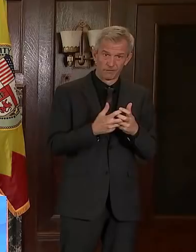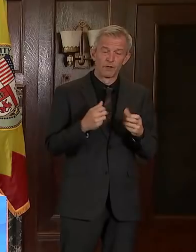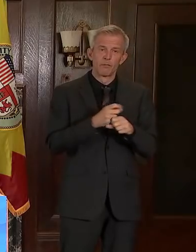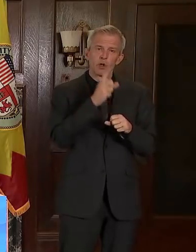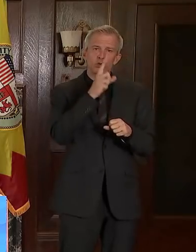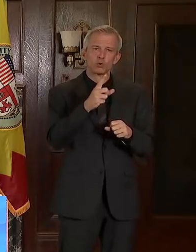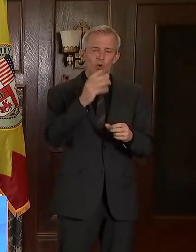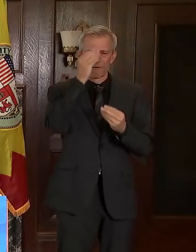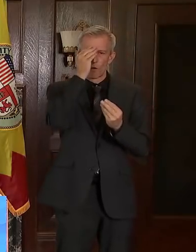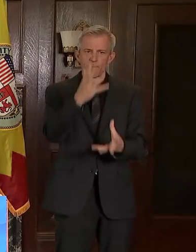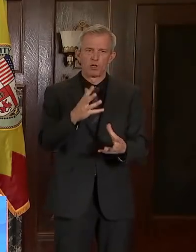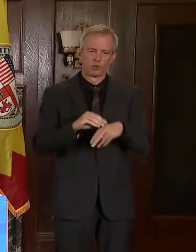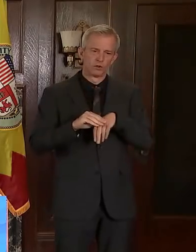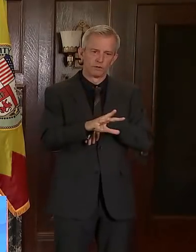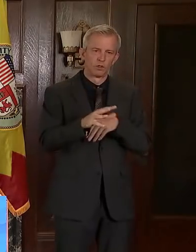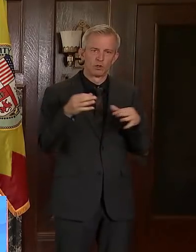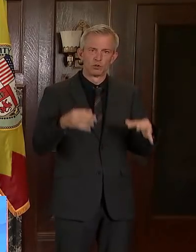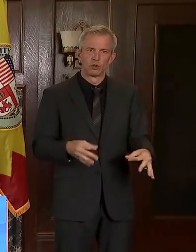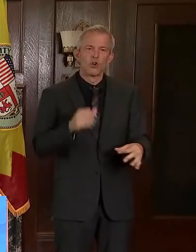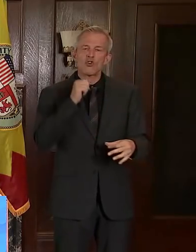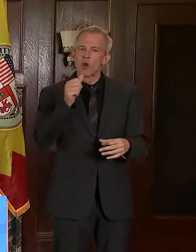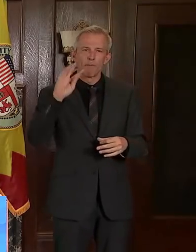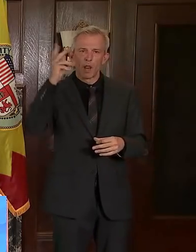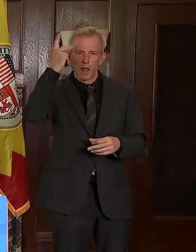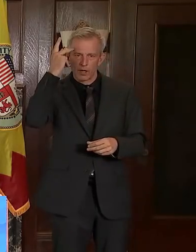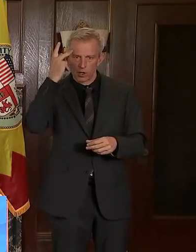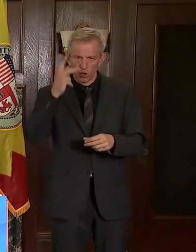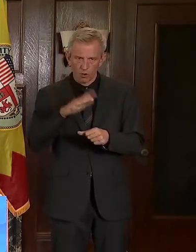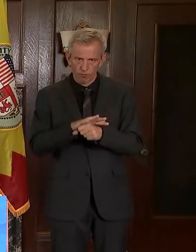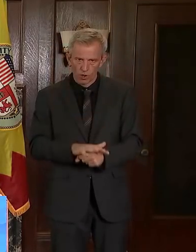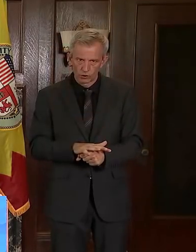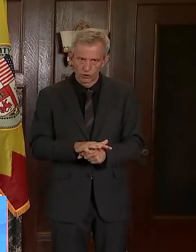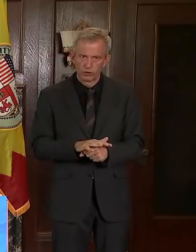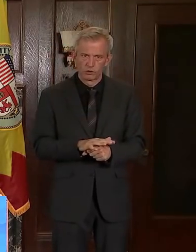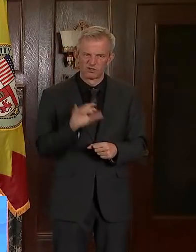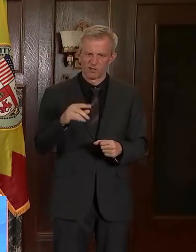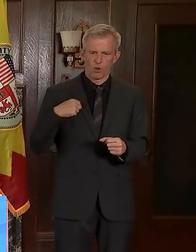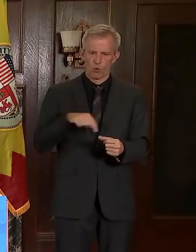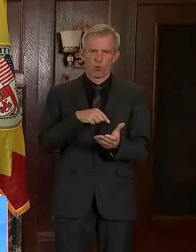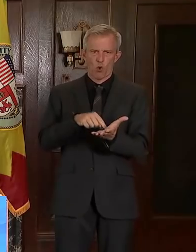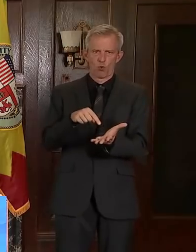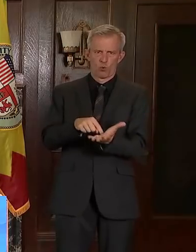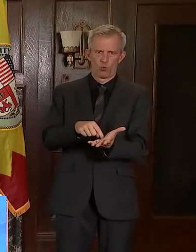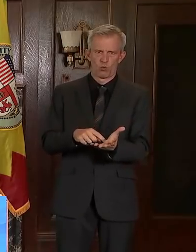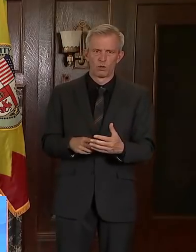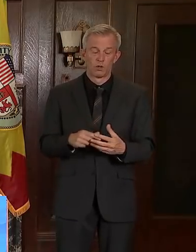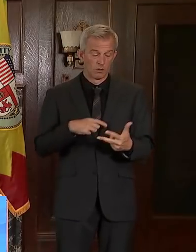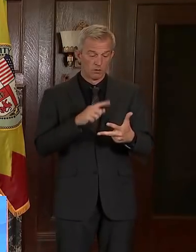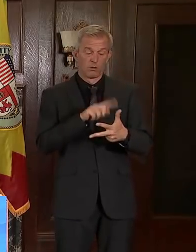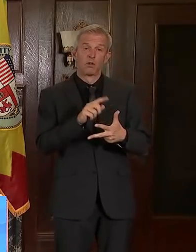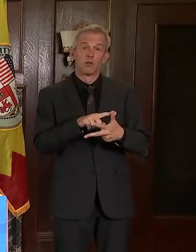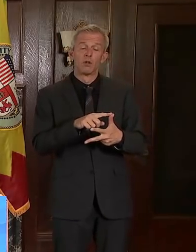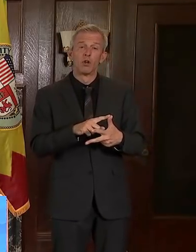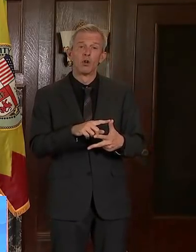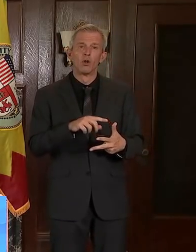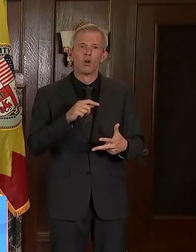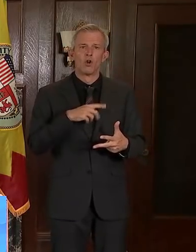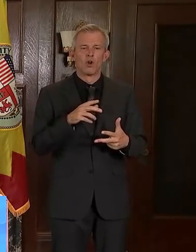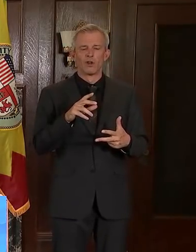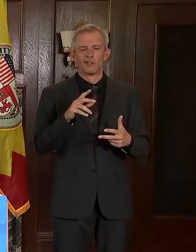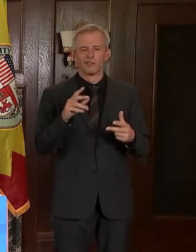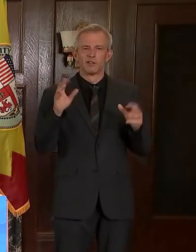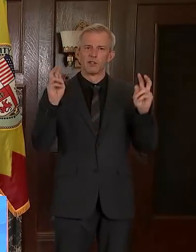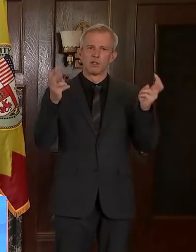not political pressure. We owe you nothing less. Those 3 things first are looking at key